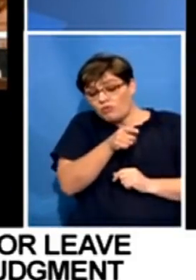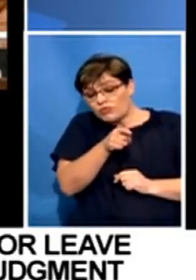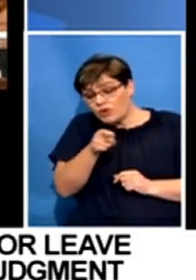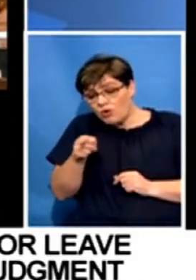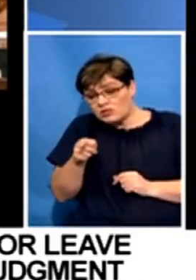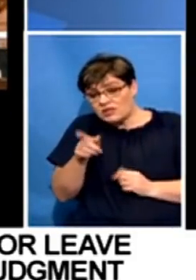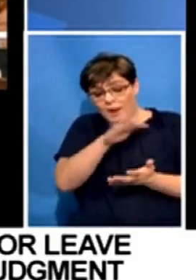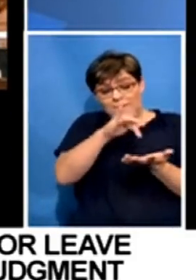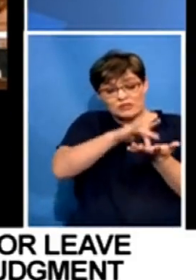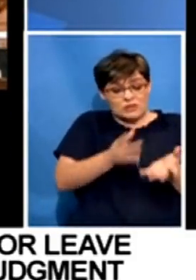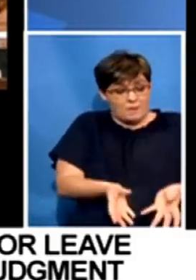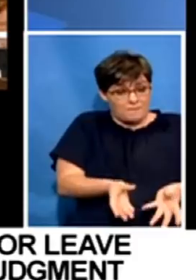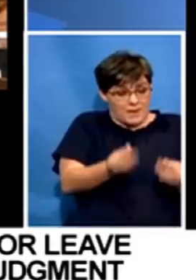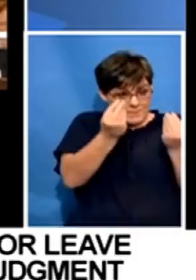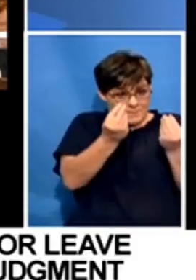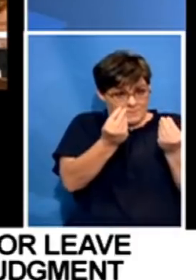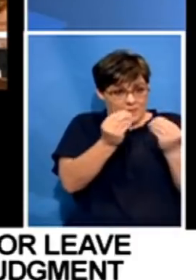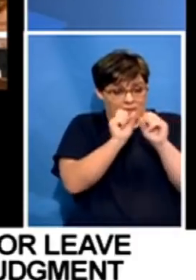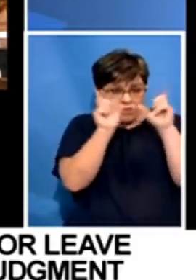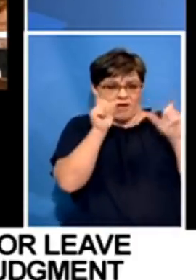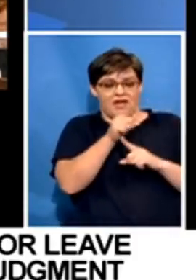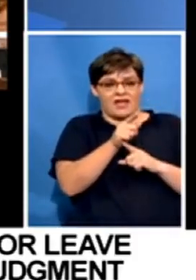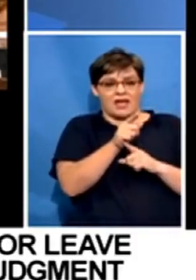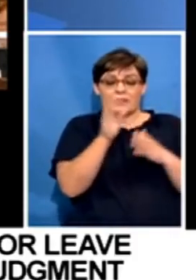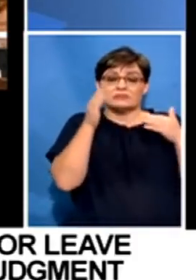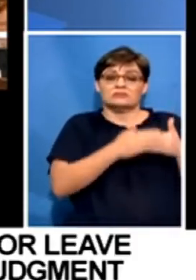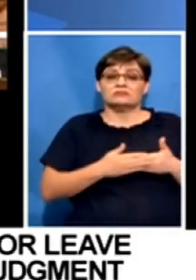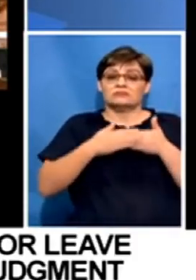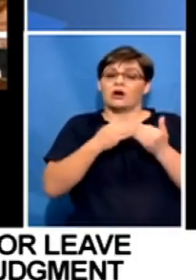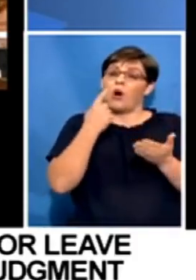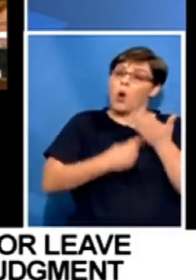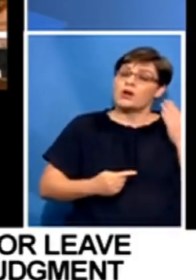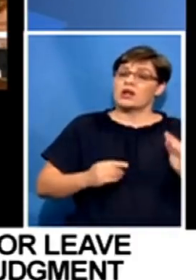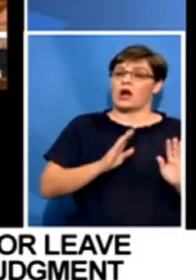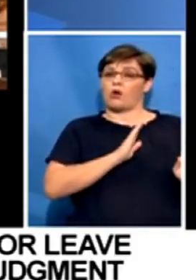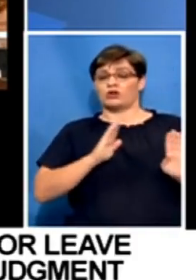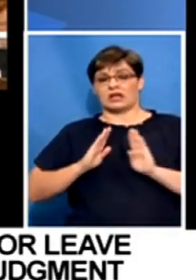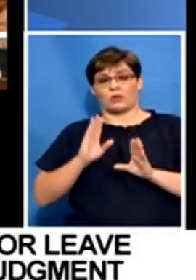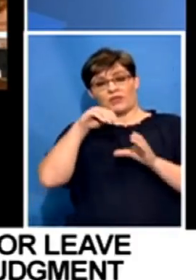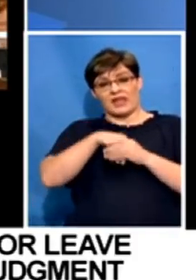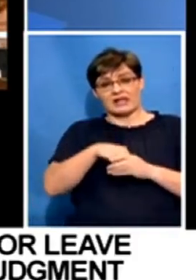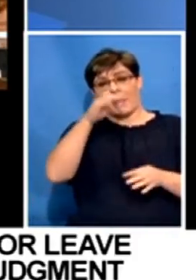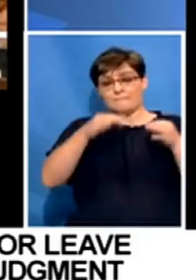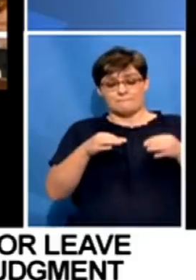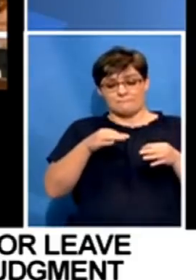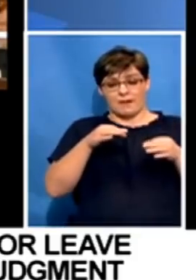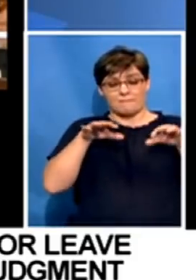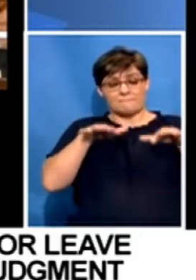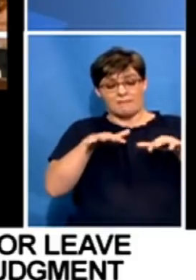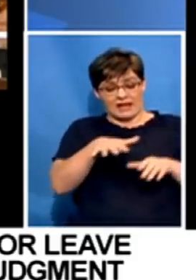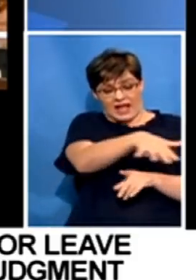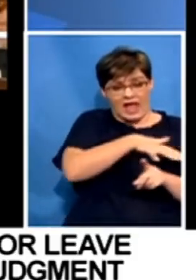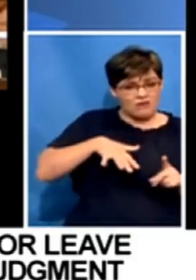not just to guard against conduct within the public sphere, but how in their private lives and their